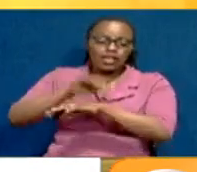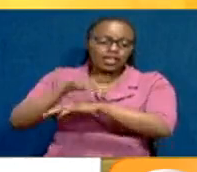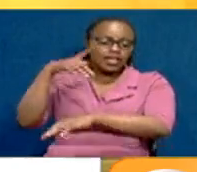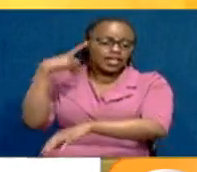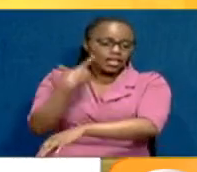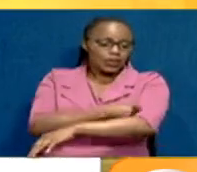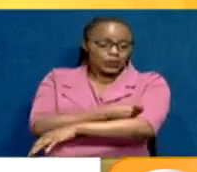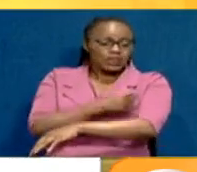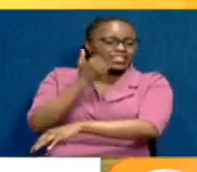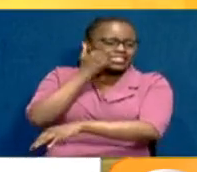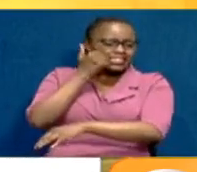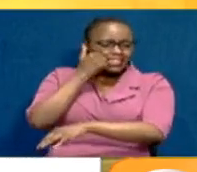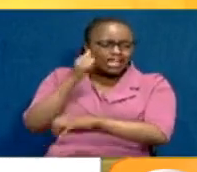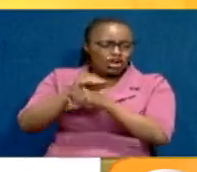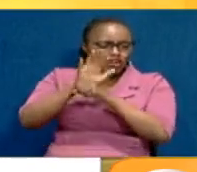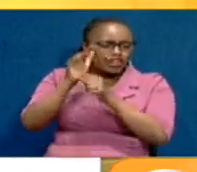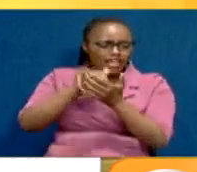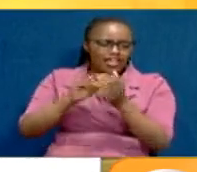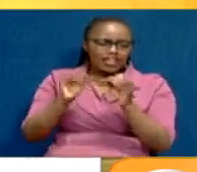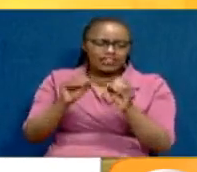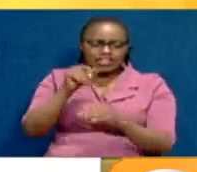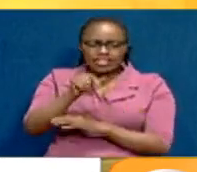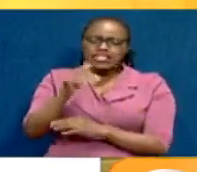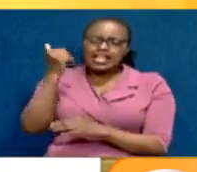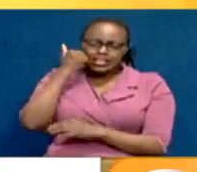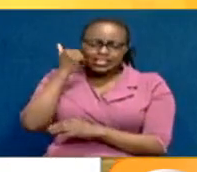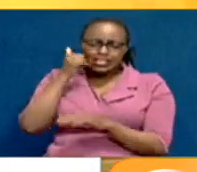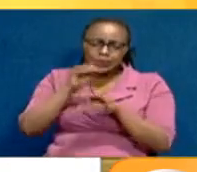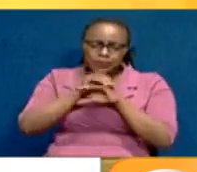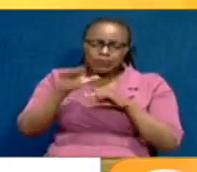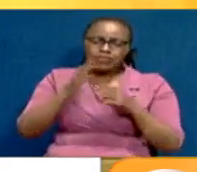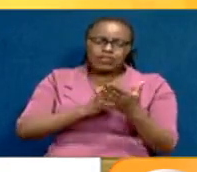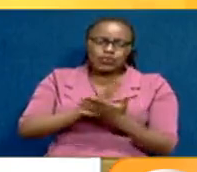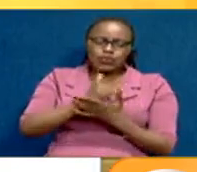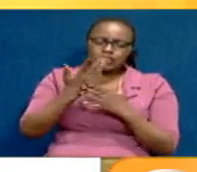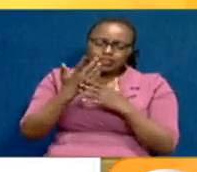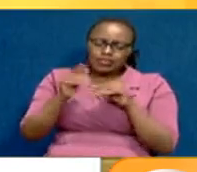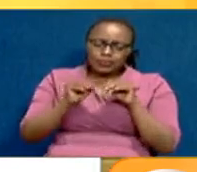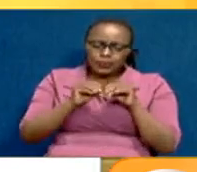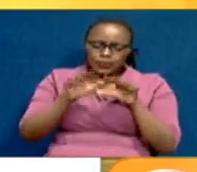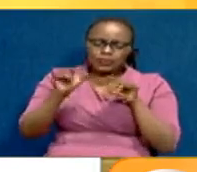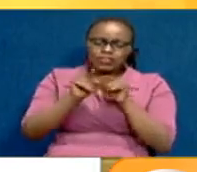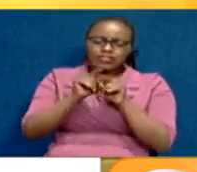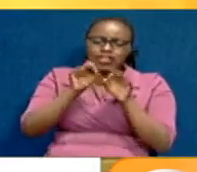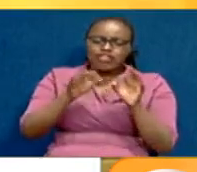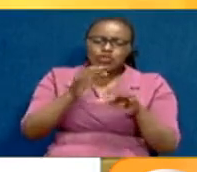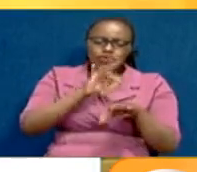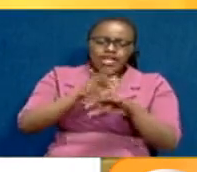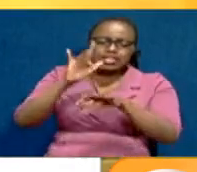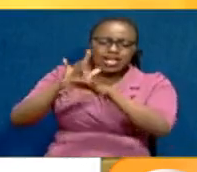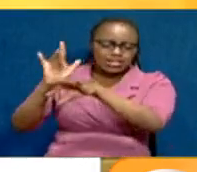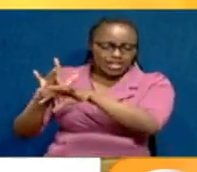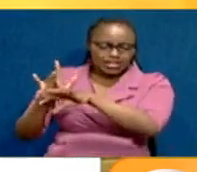another infection. This is a viral disease. It is spread by droplets, it's spread by contact.